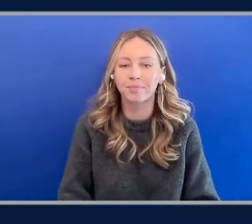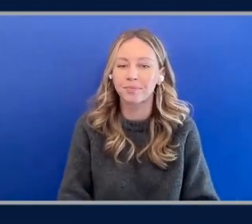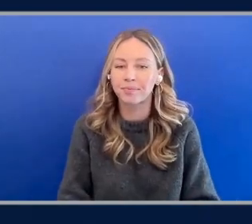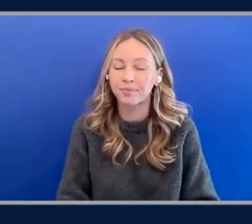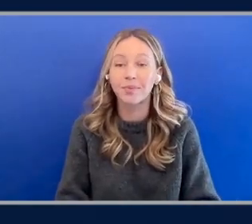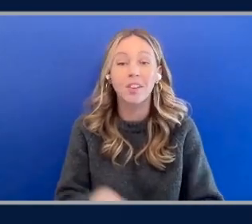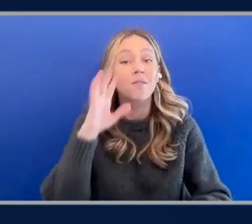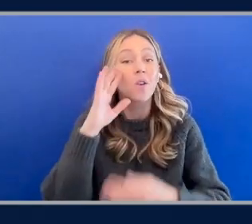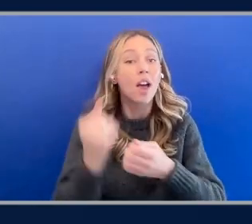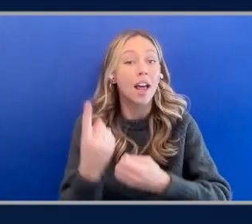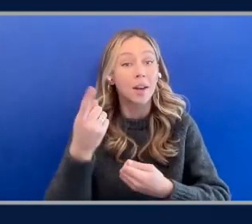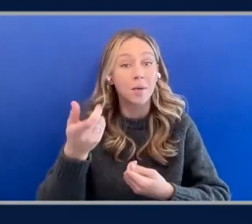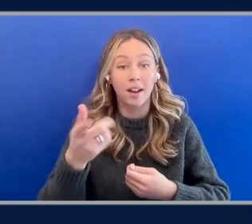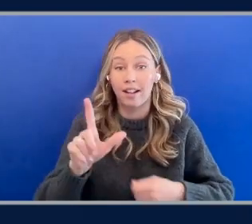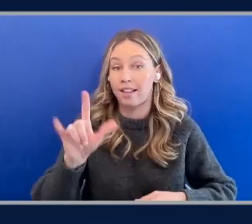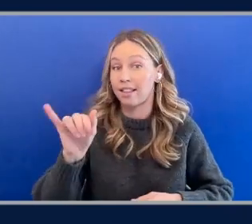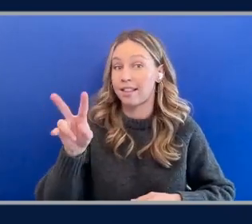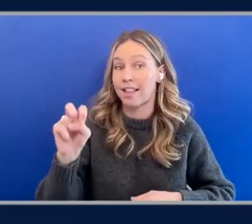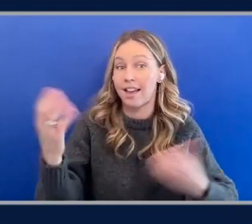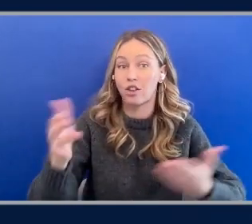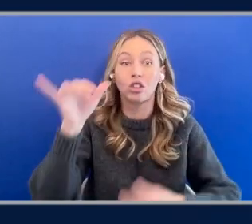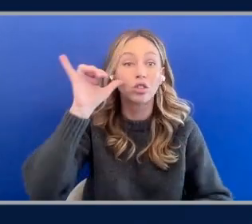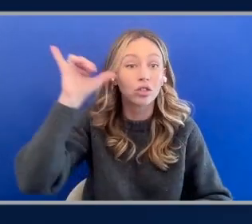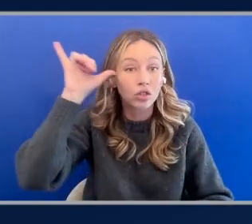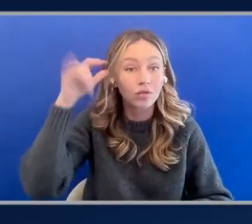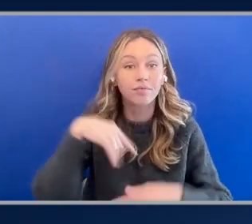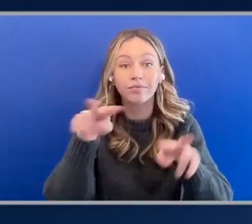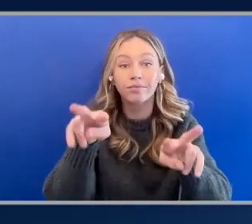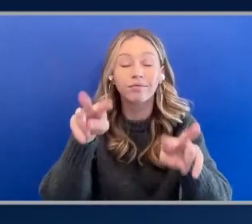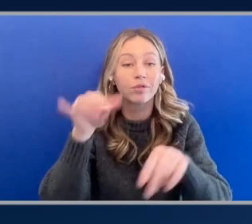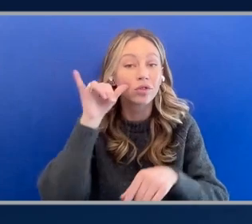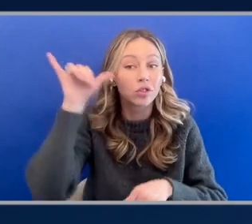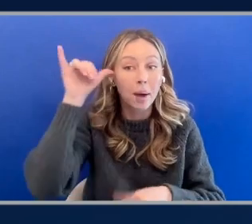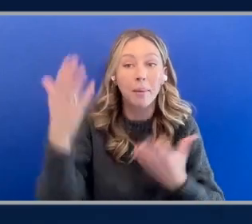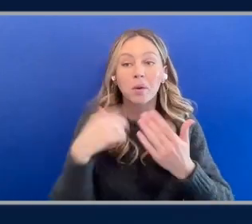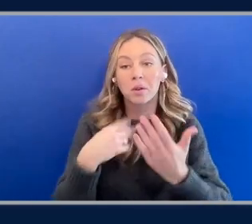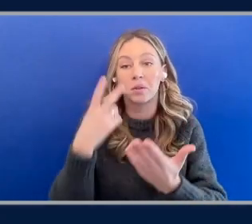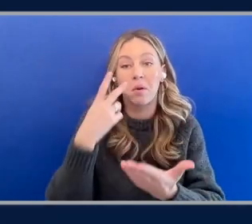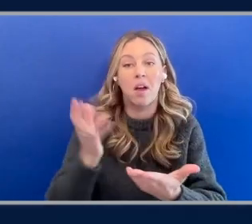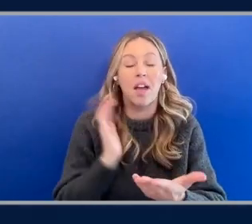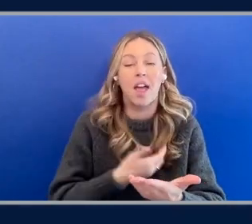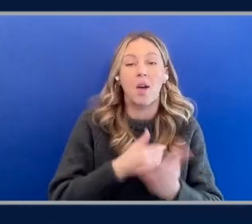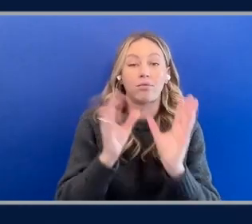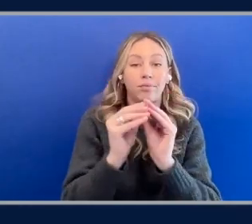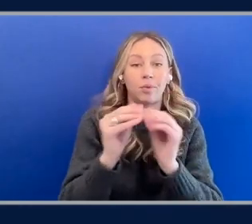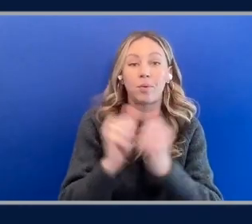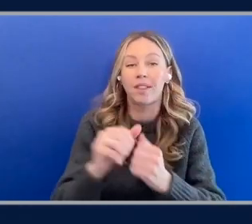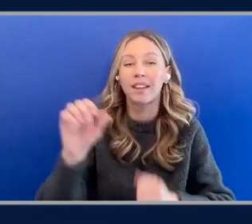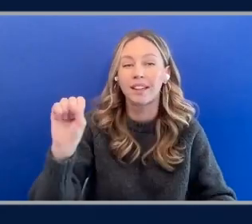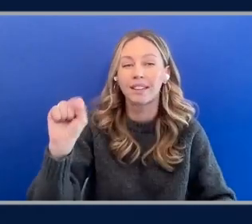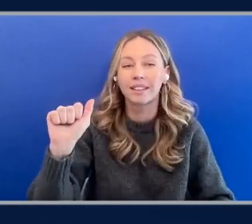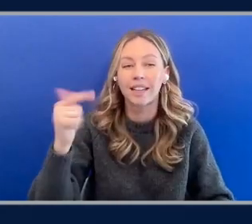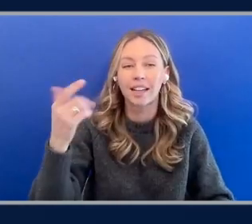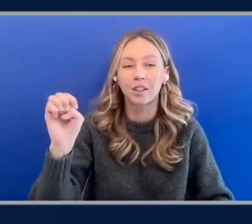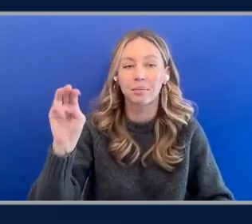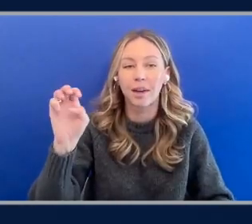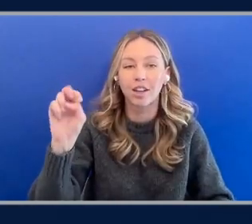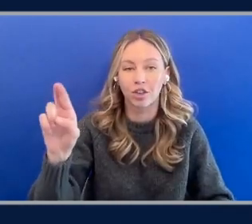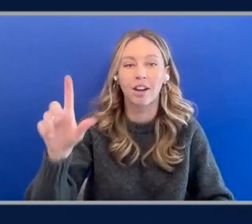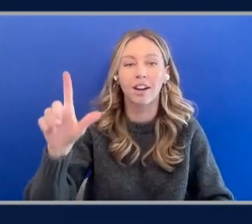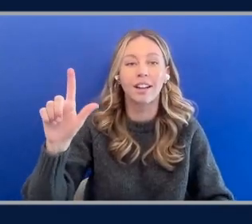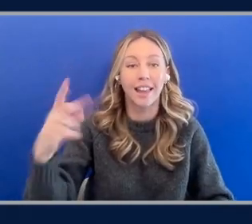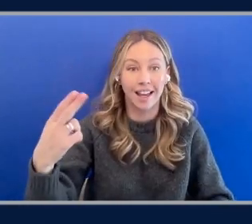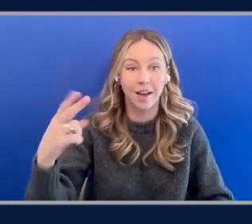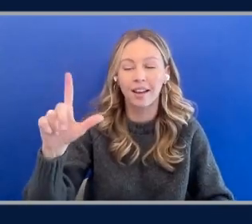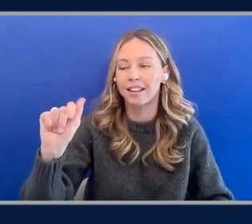anyone who was live with us yesterday and tuned in, you maybe saw our segment yesterday with the SageMaker Lakehouse team, and we were talking about that unification